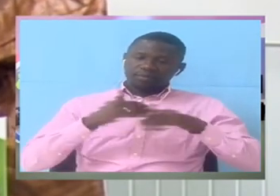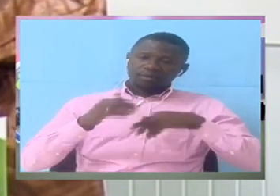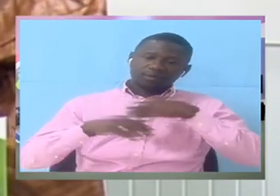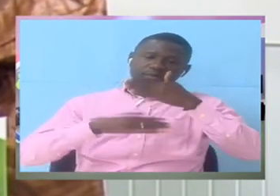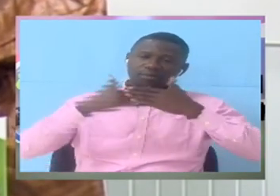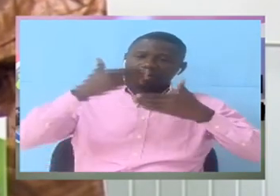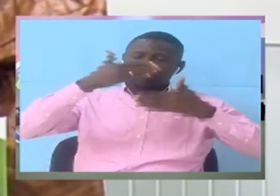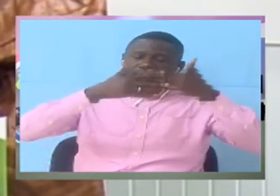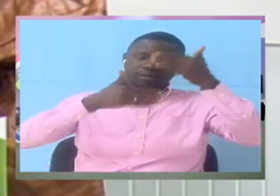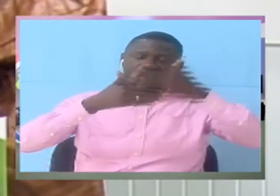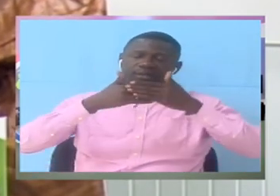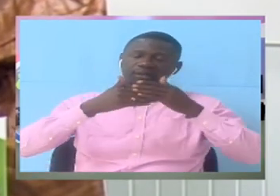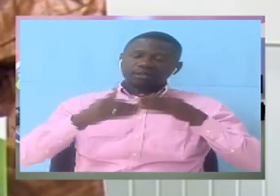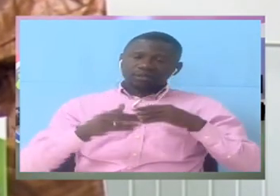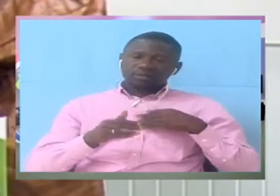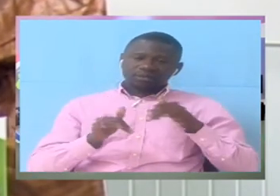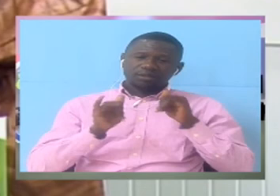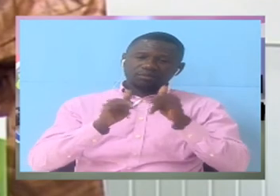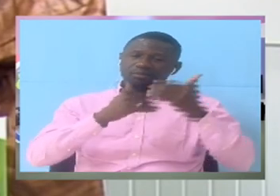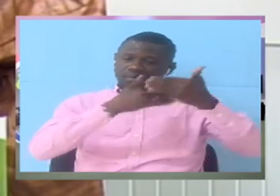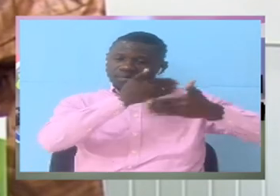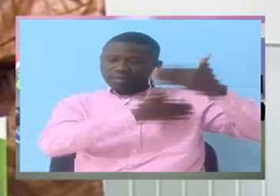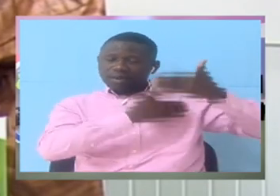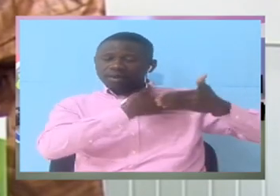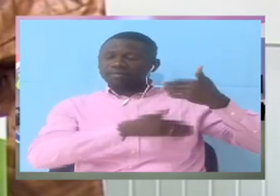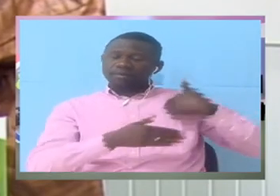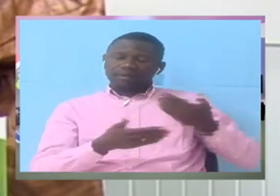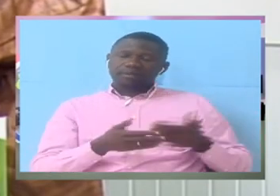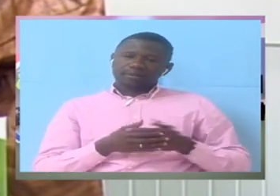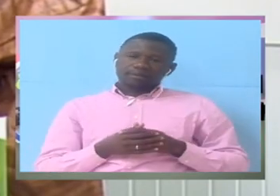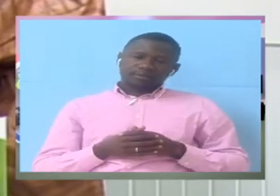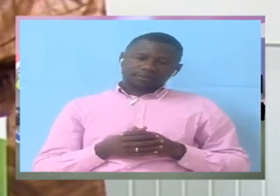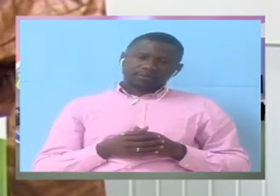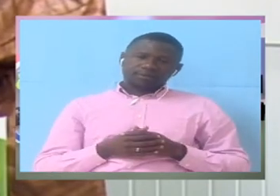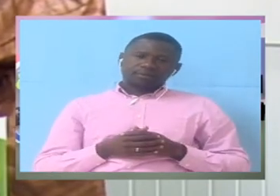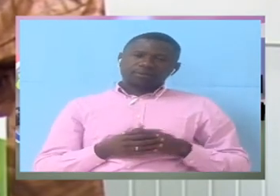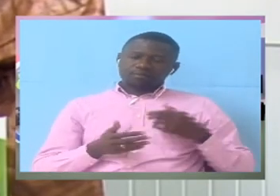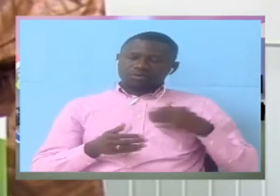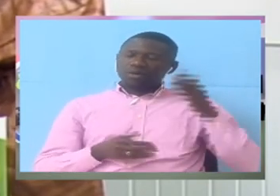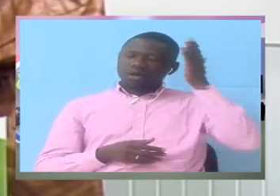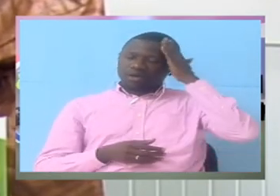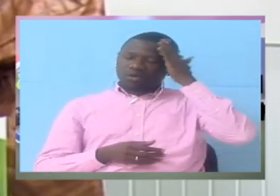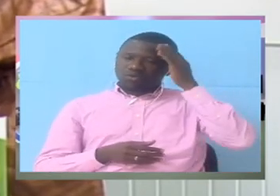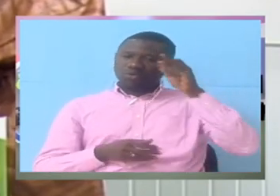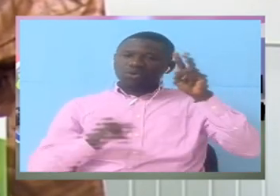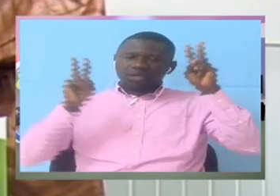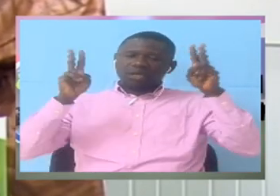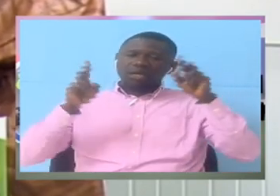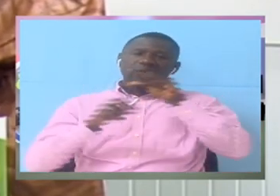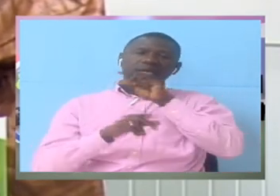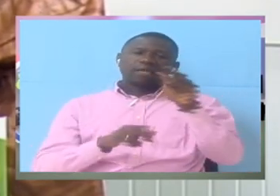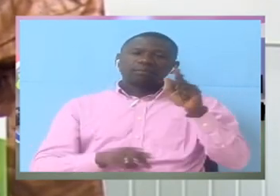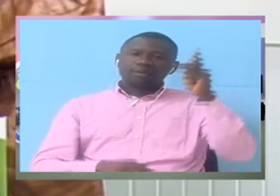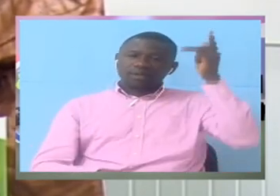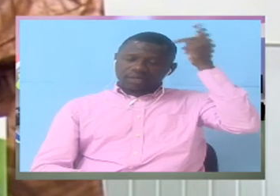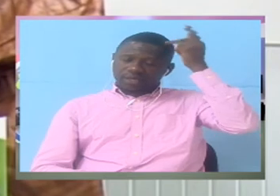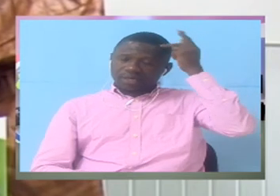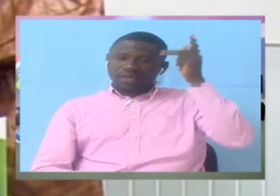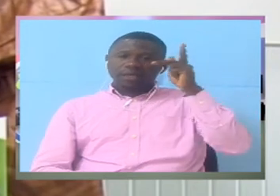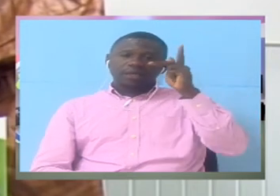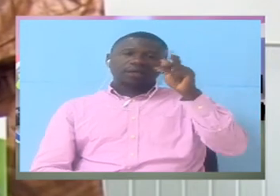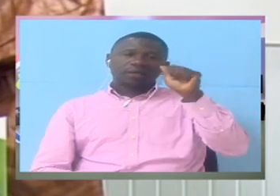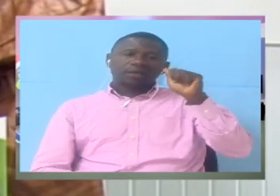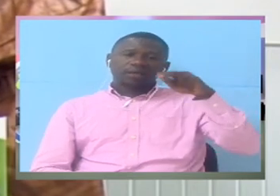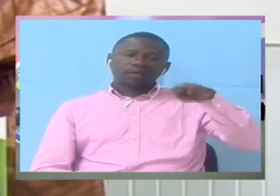The story building where he was staying is was behind me. They called the place Yamatoy. Nte along Kalilai lela. But we knew him as Kanilai. Tamalo